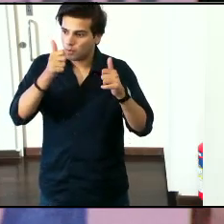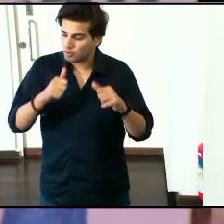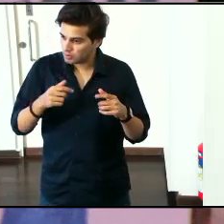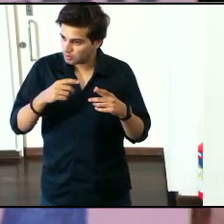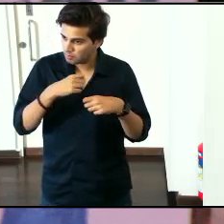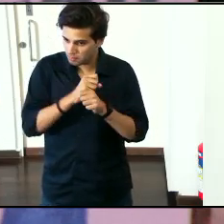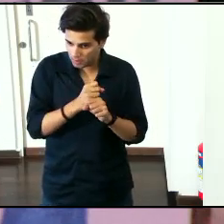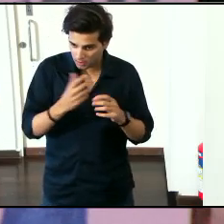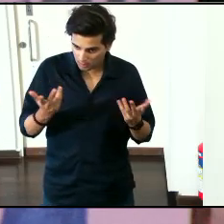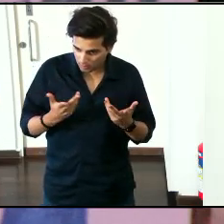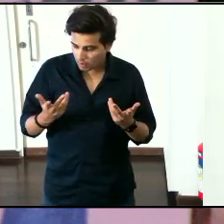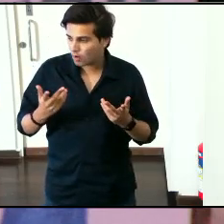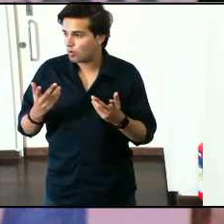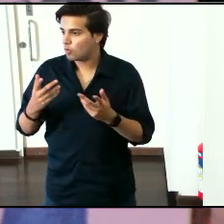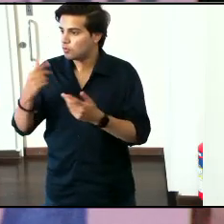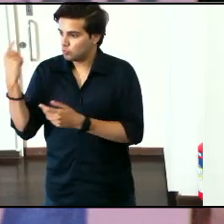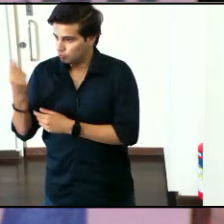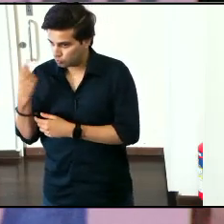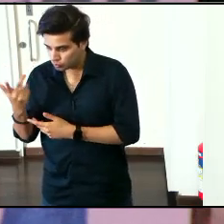held up, are used.